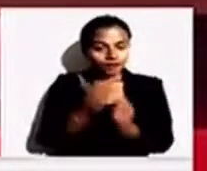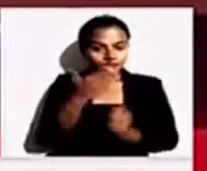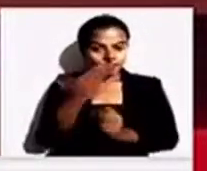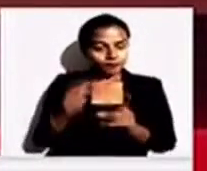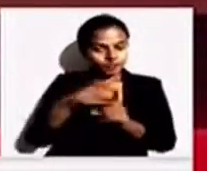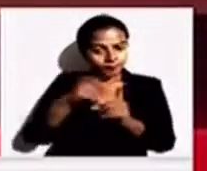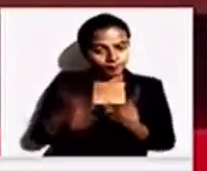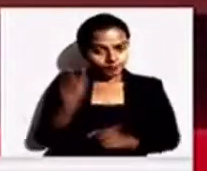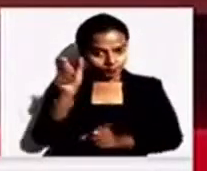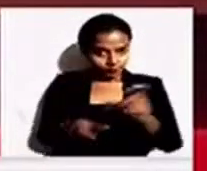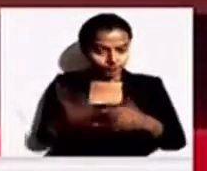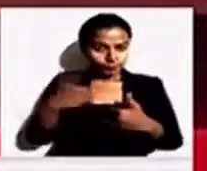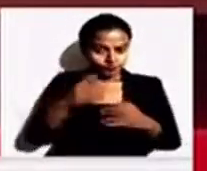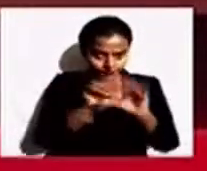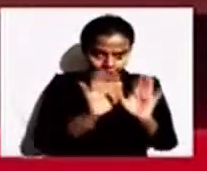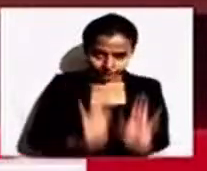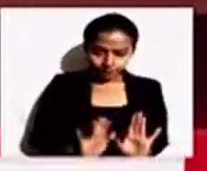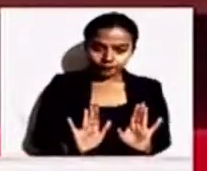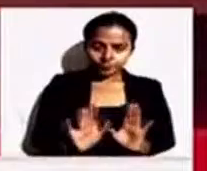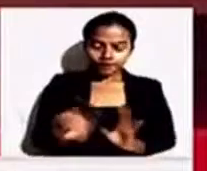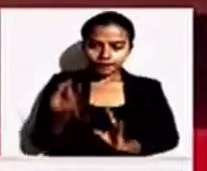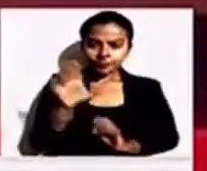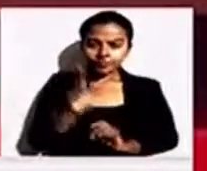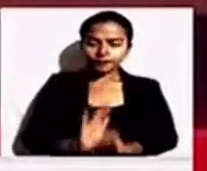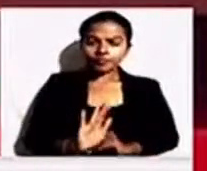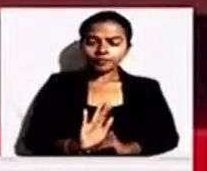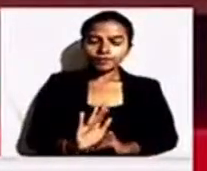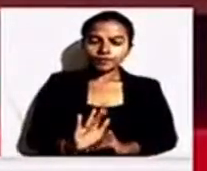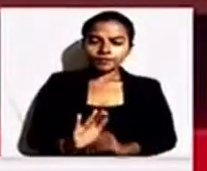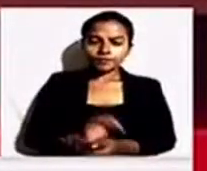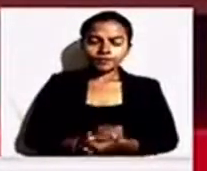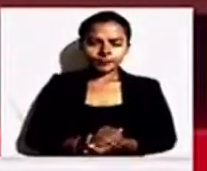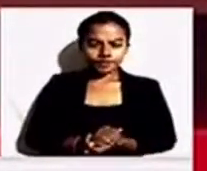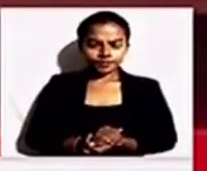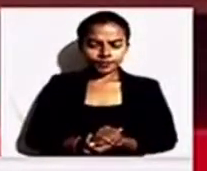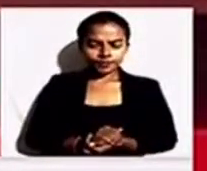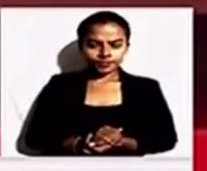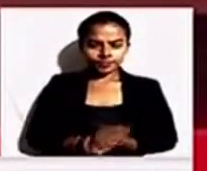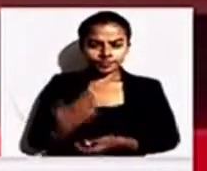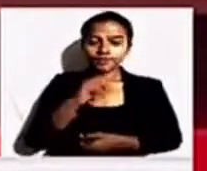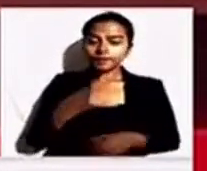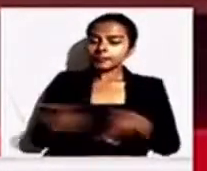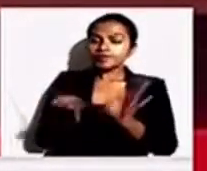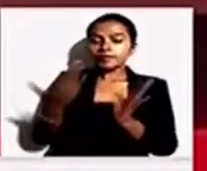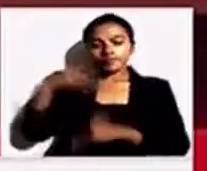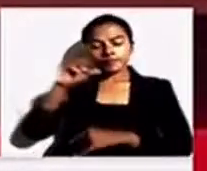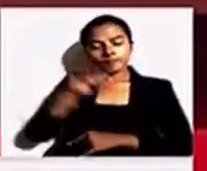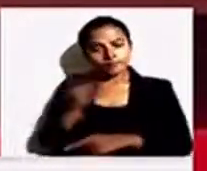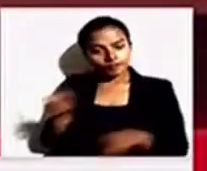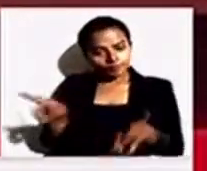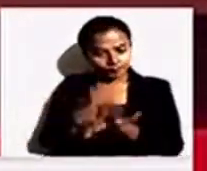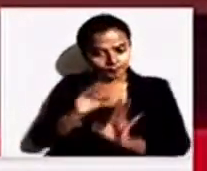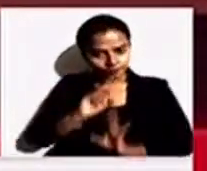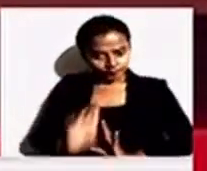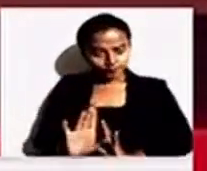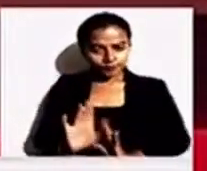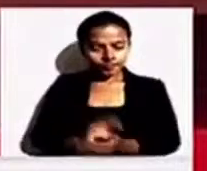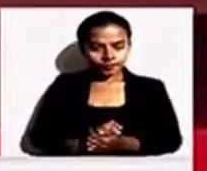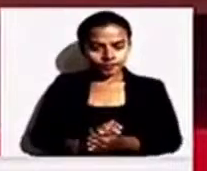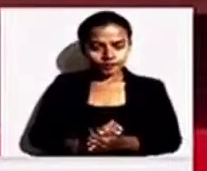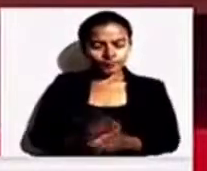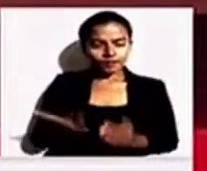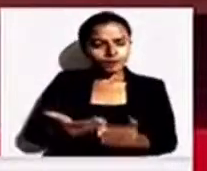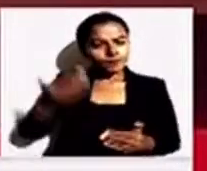viewed through a charitable lens. And as you said, a lot of the reasoning behind that is through